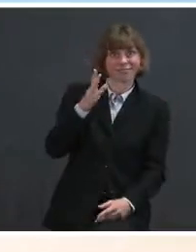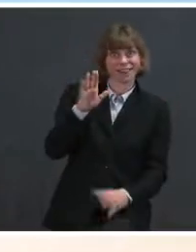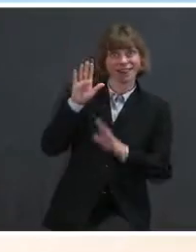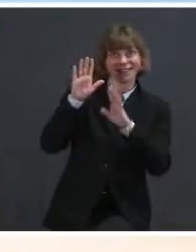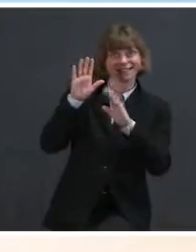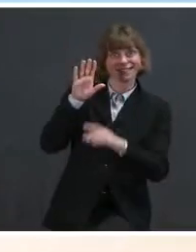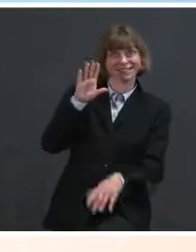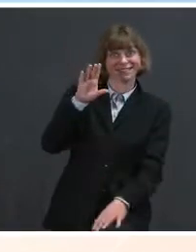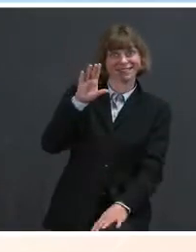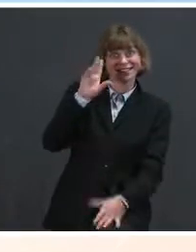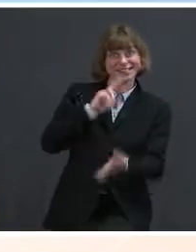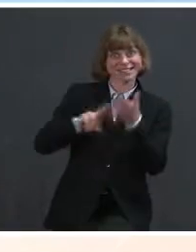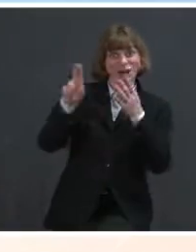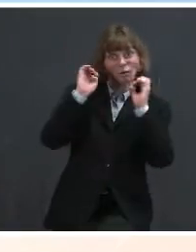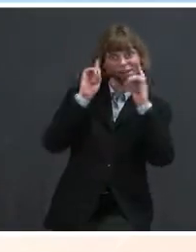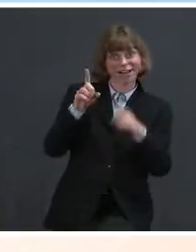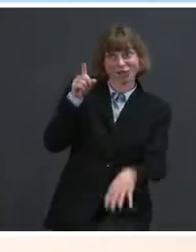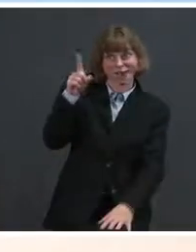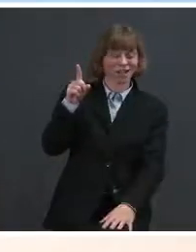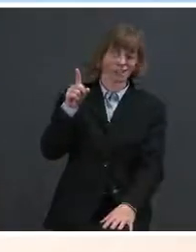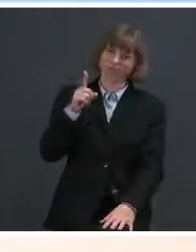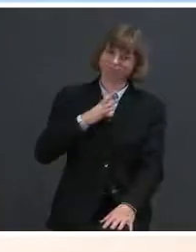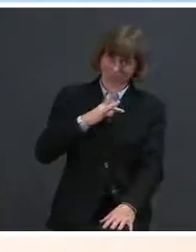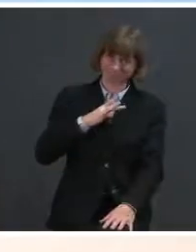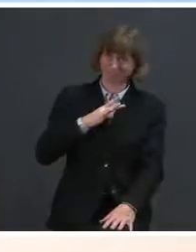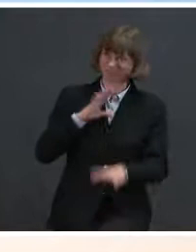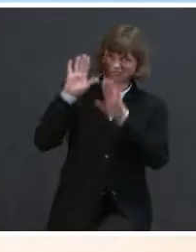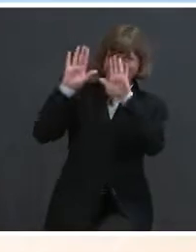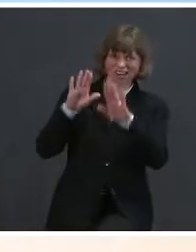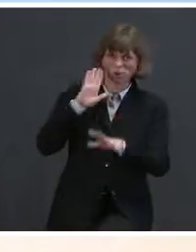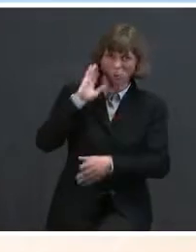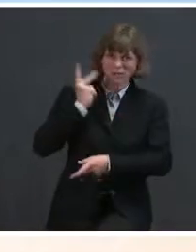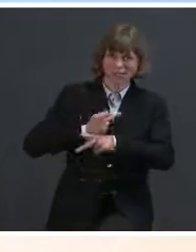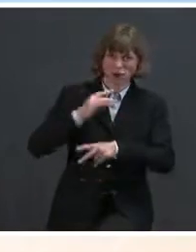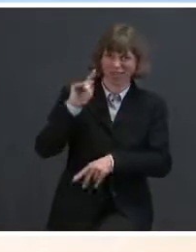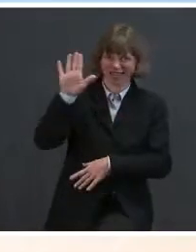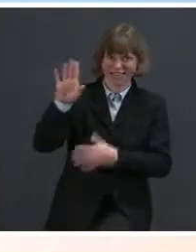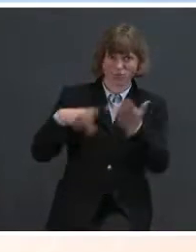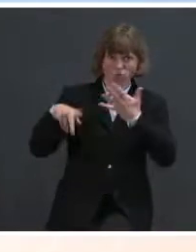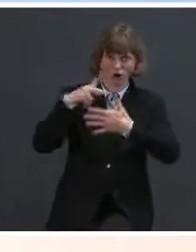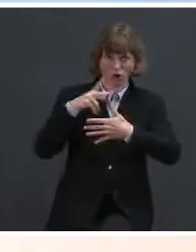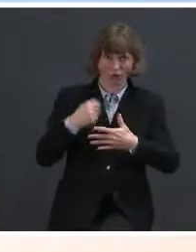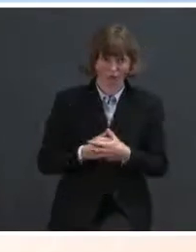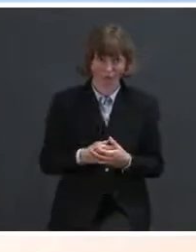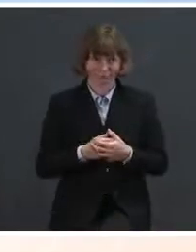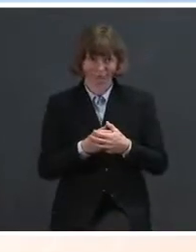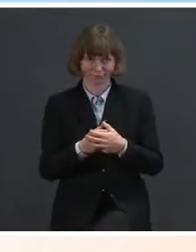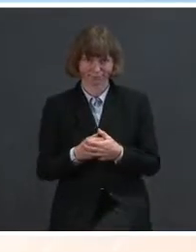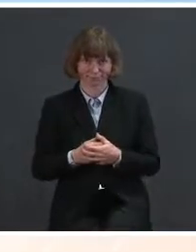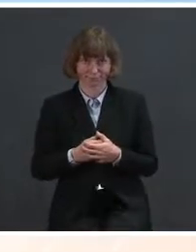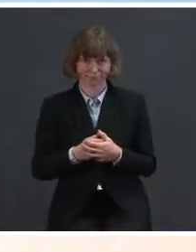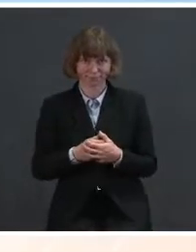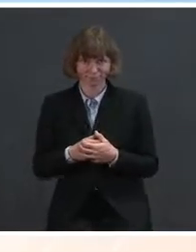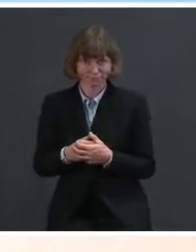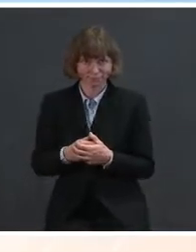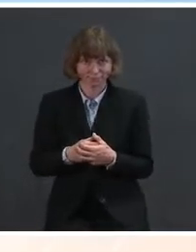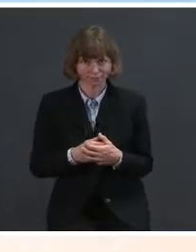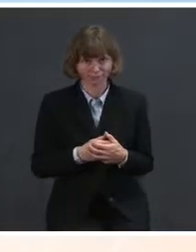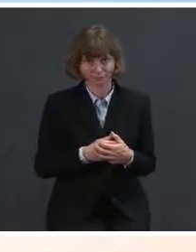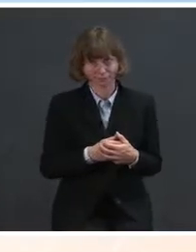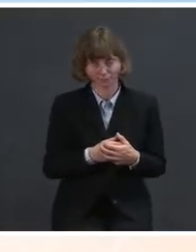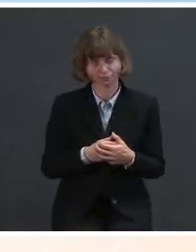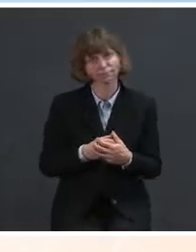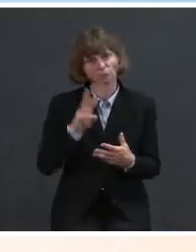Education, this is his number one priority every day, as the president talked about in his speech. And last one, would the White House be okay, or could the White House get